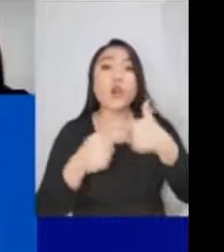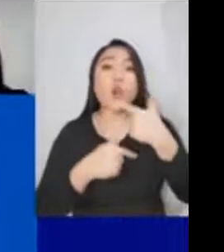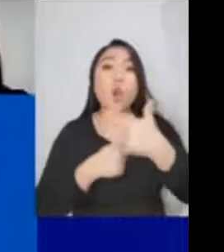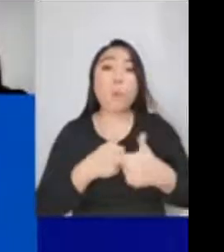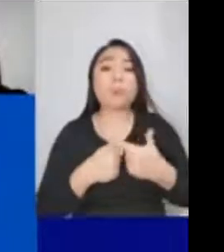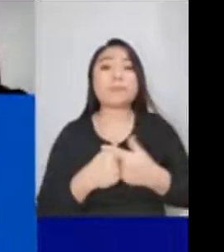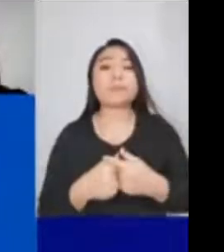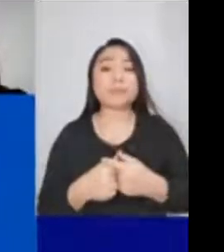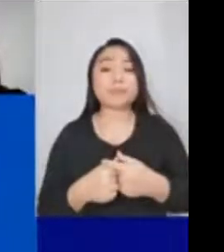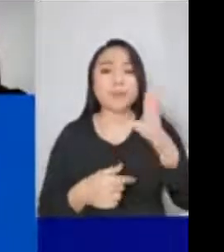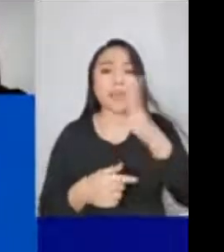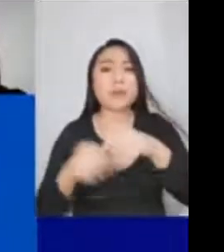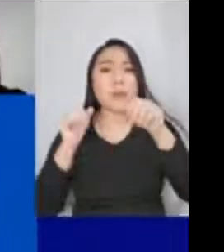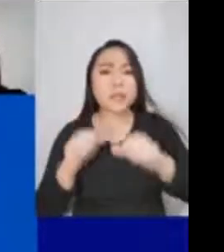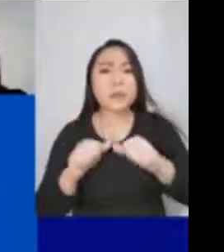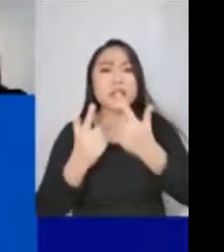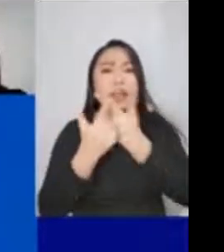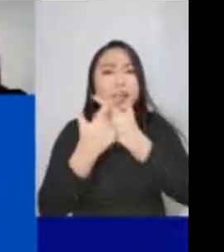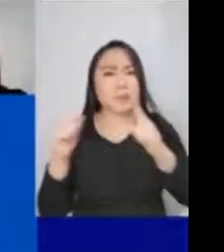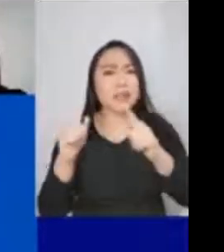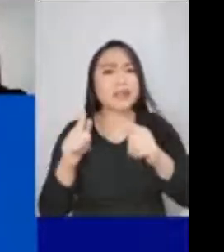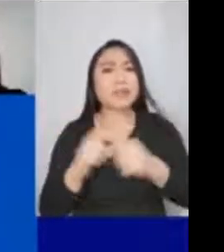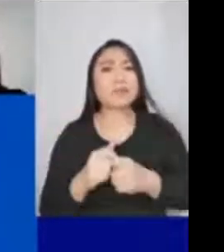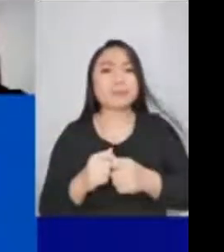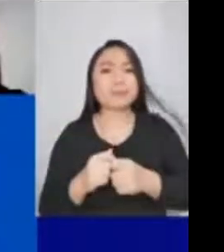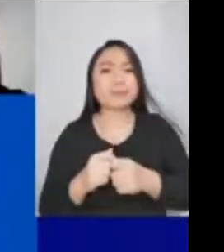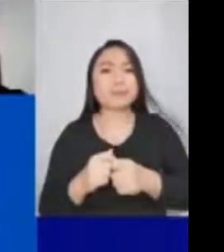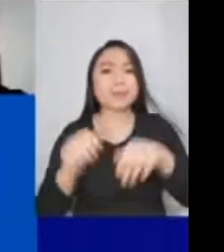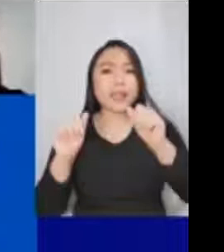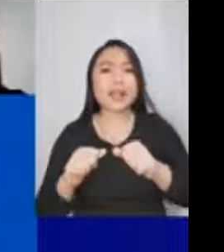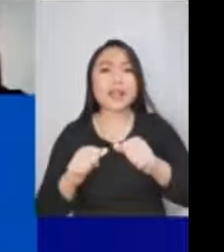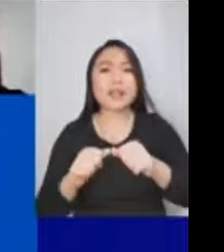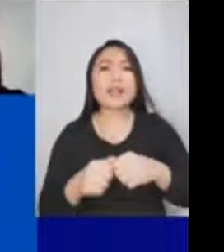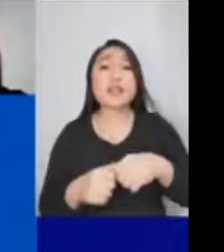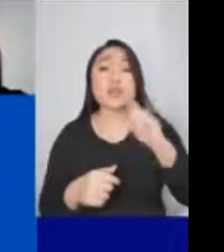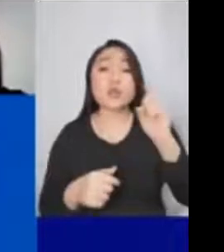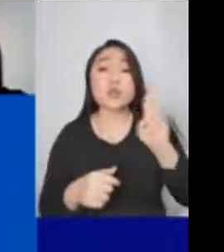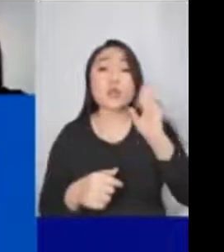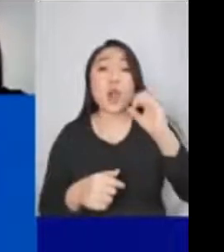0906-254-0092 for Globe subscribers. And you can access our library collection